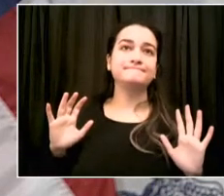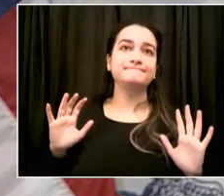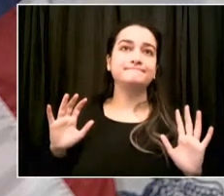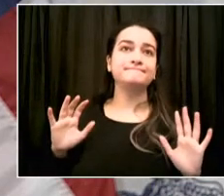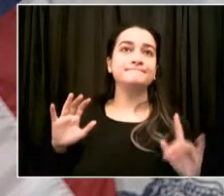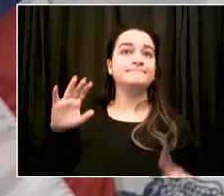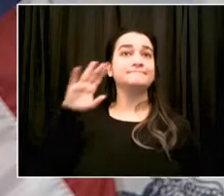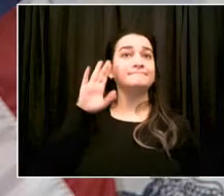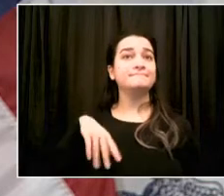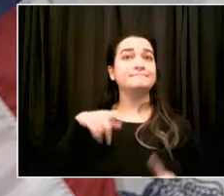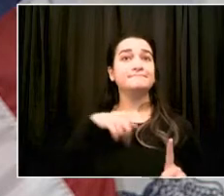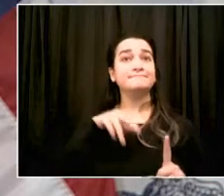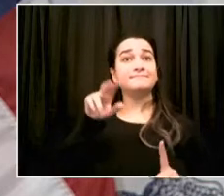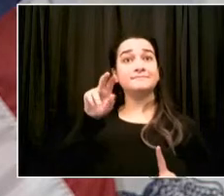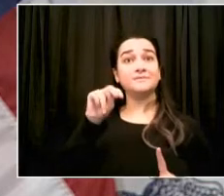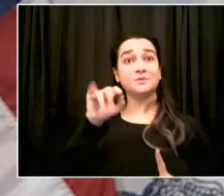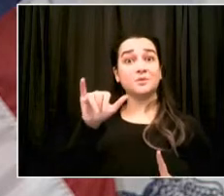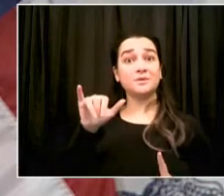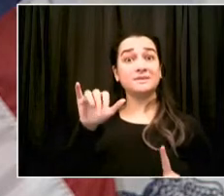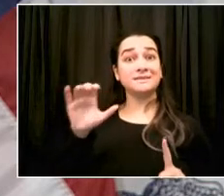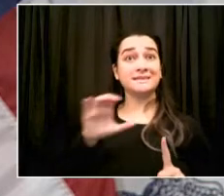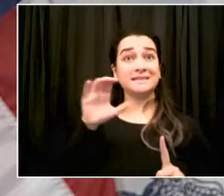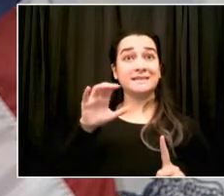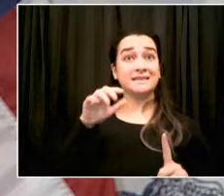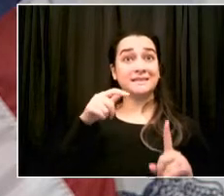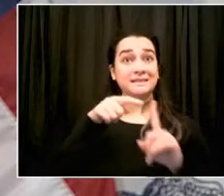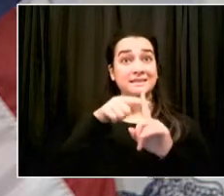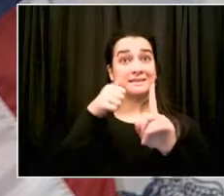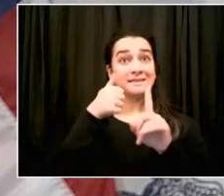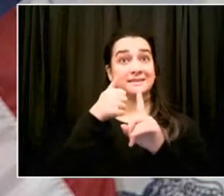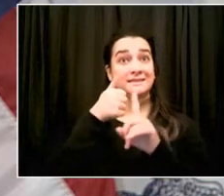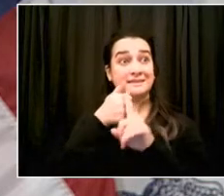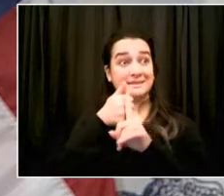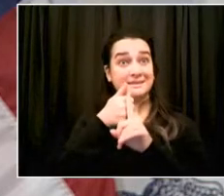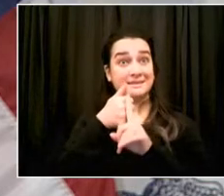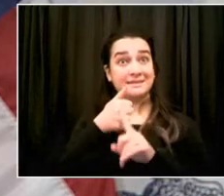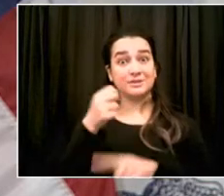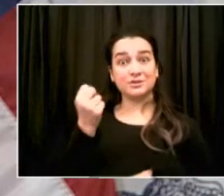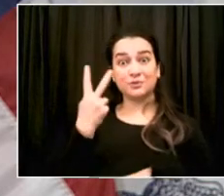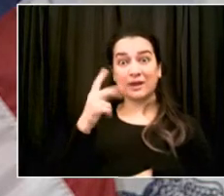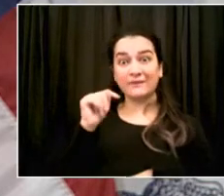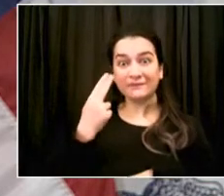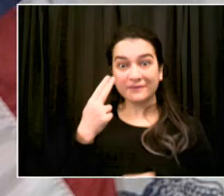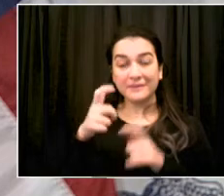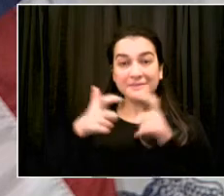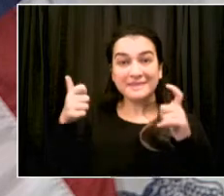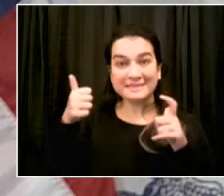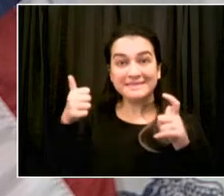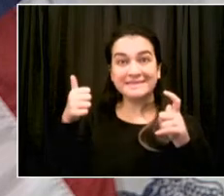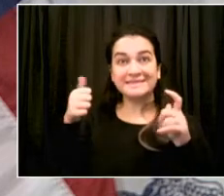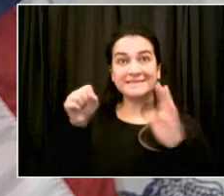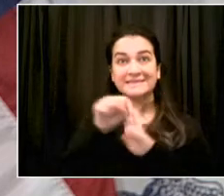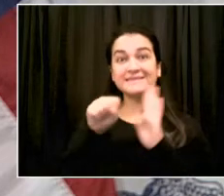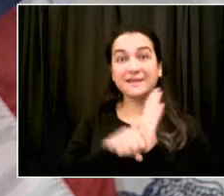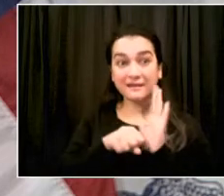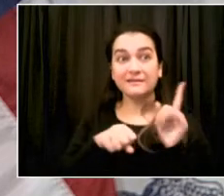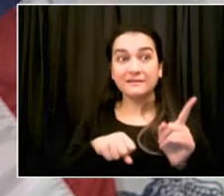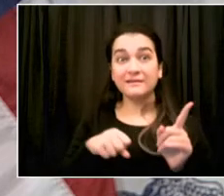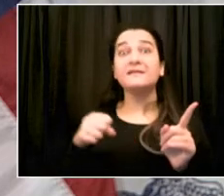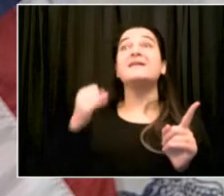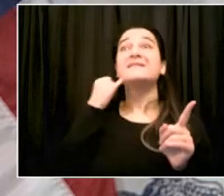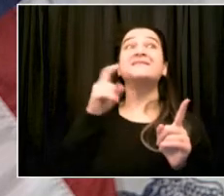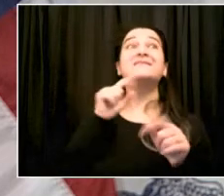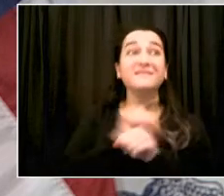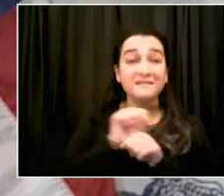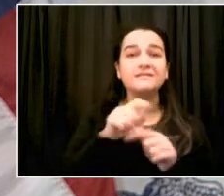a consistent and reliable supply of vaccine. But I do have hope, Katie, that we're going to see a lot more vaccine in